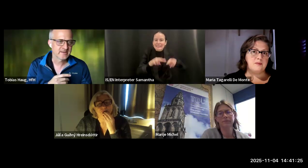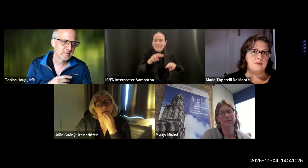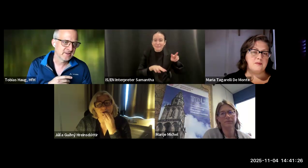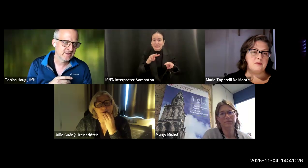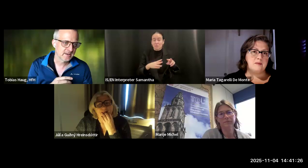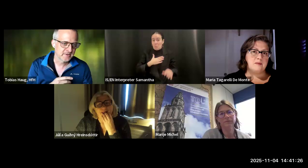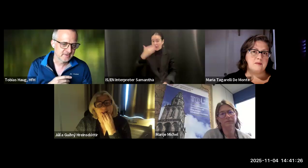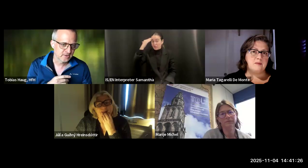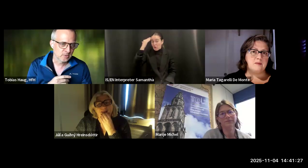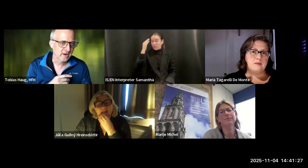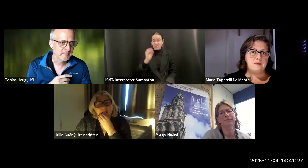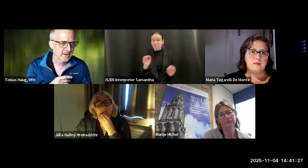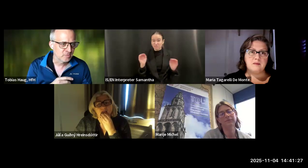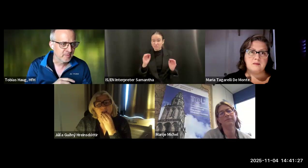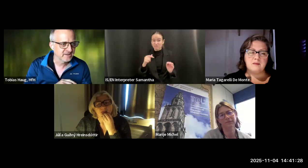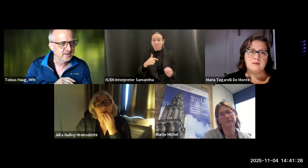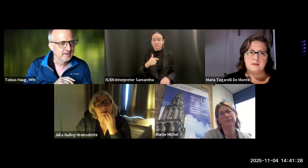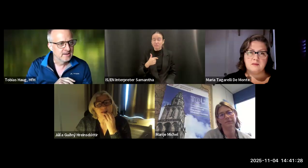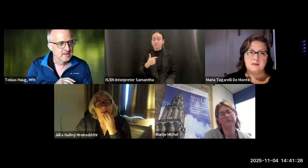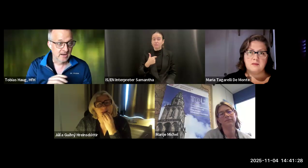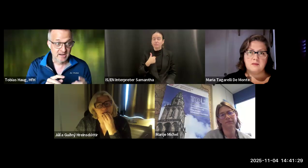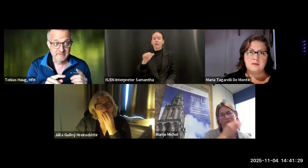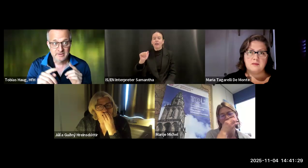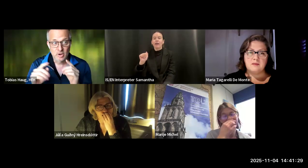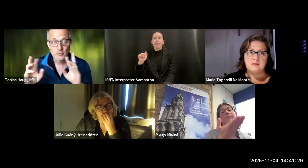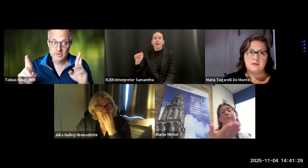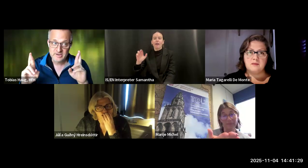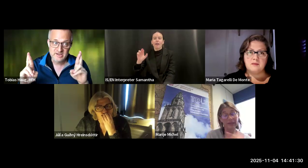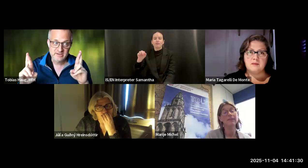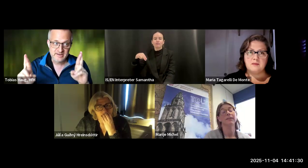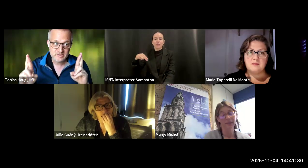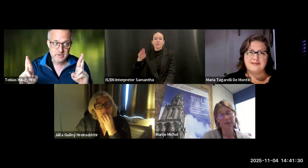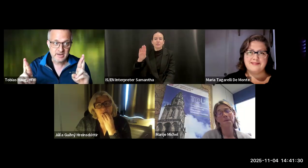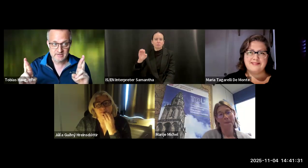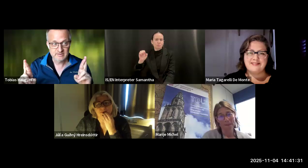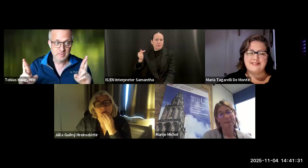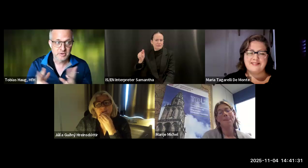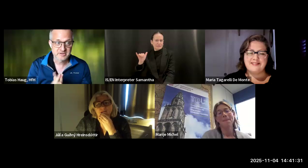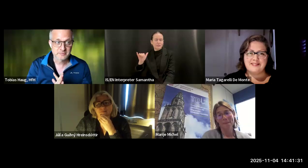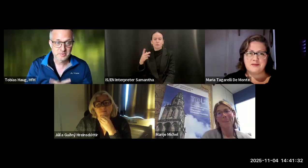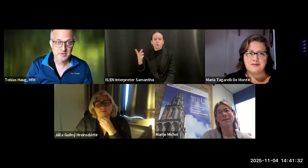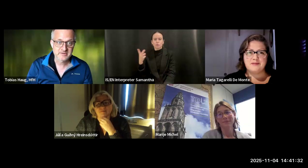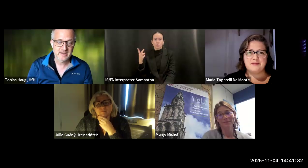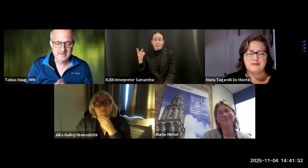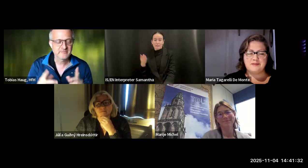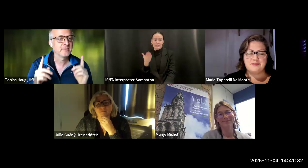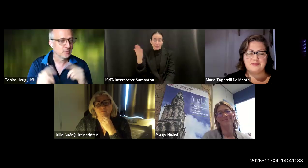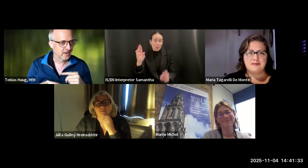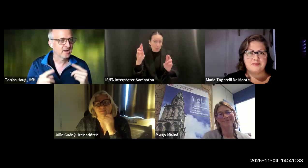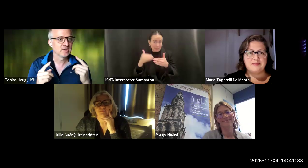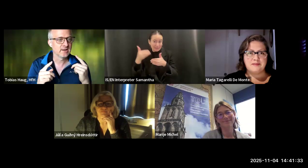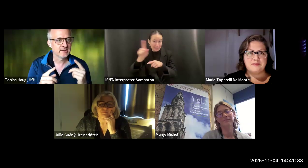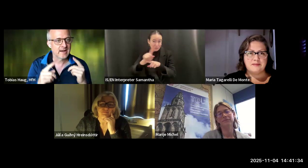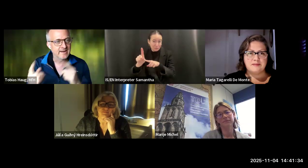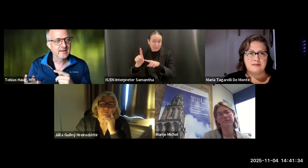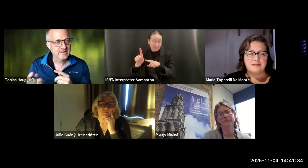but I submitted something with a colleague of mine, Aaron Batty, and we will hopefully hear next week, get a positive response, and then we